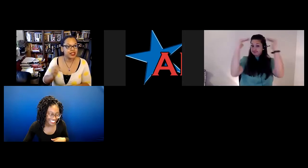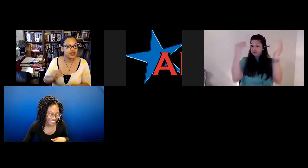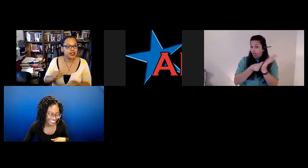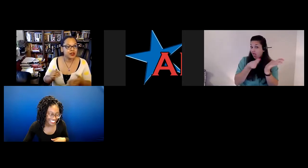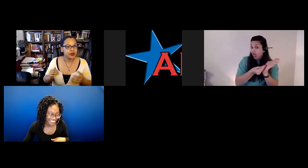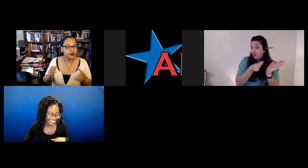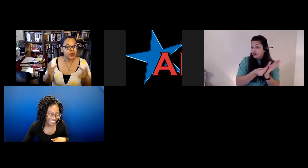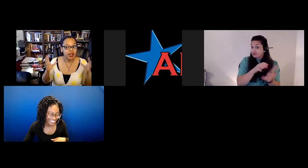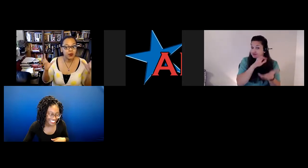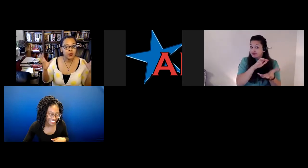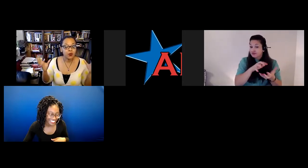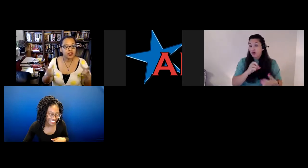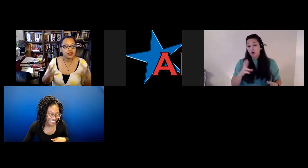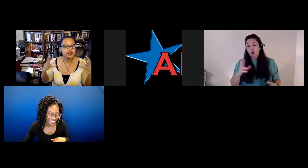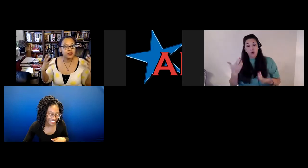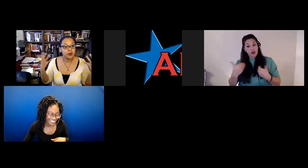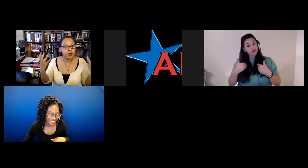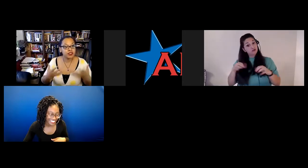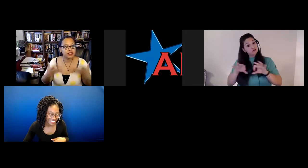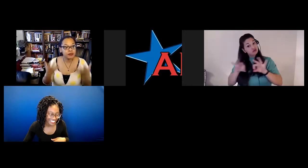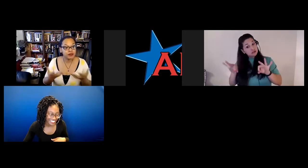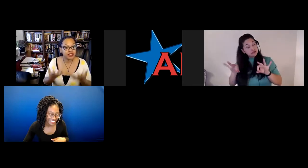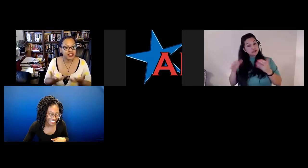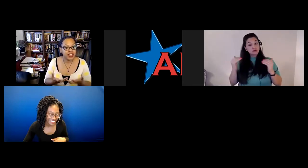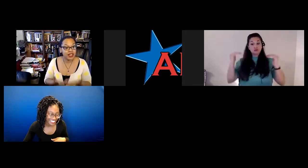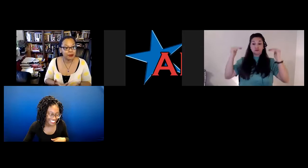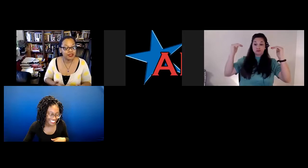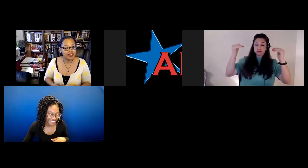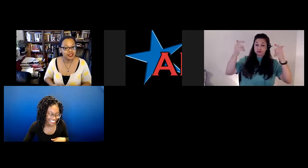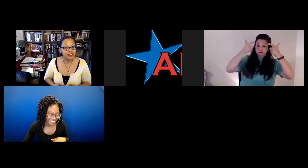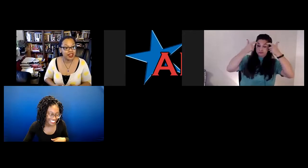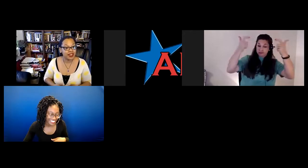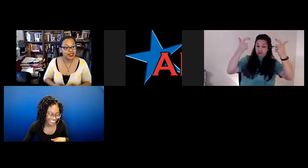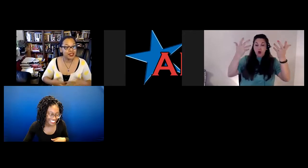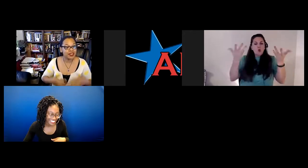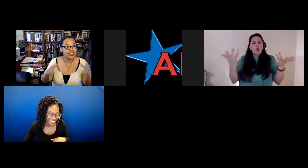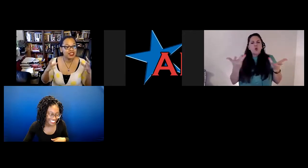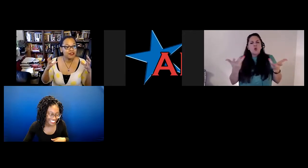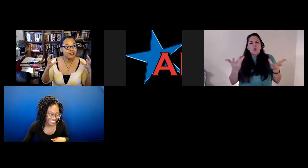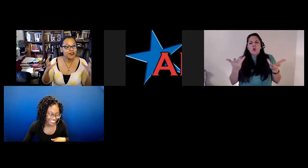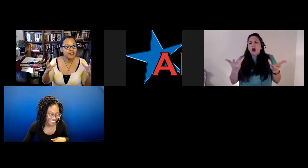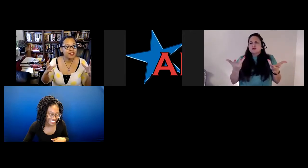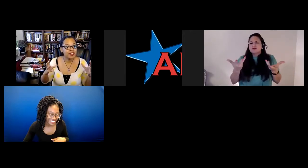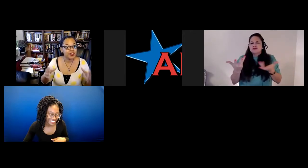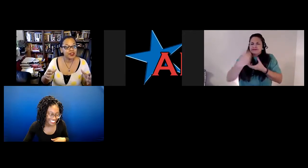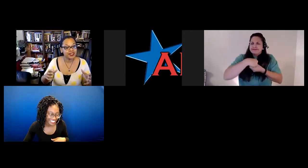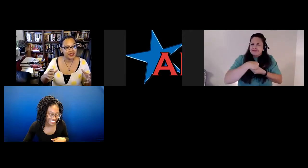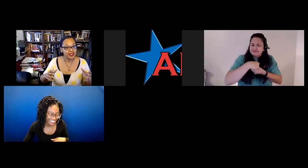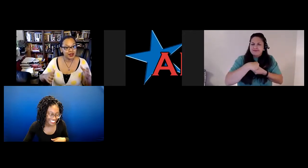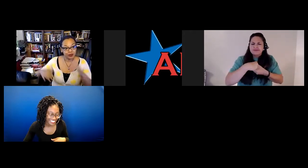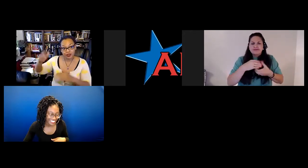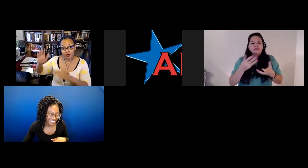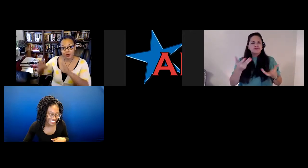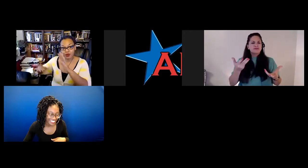degree, what were some of the elements of that? Did it fall along